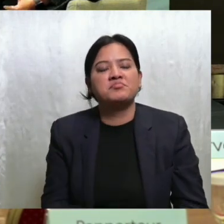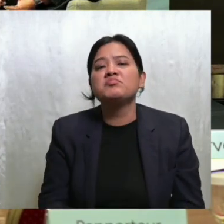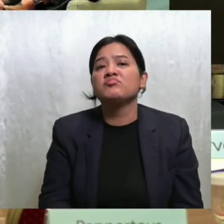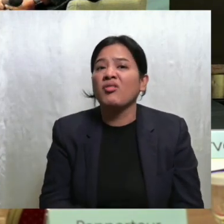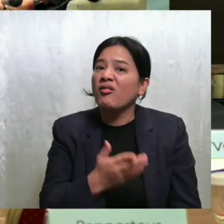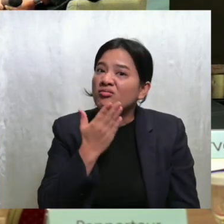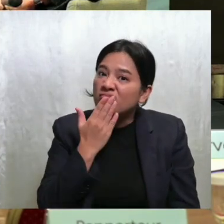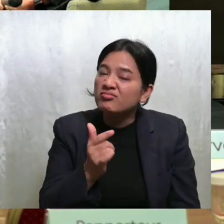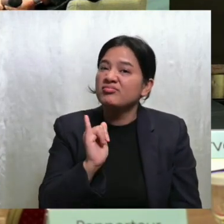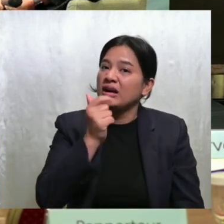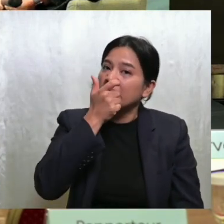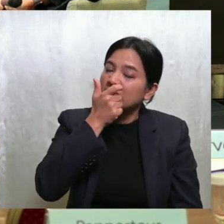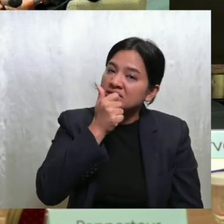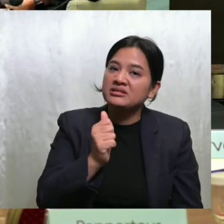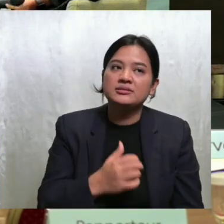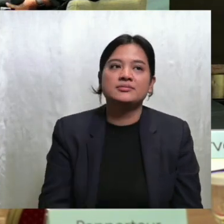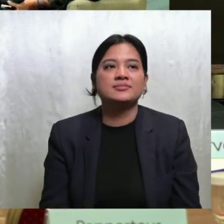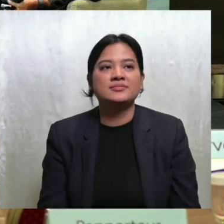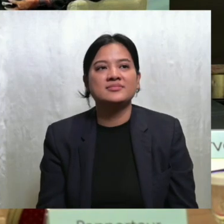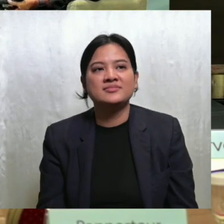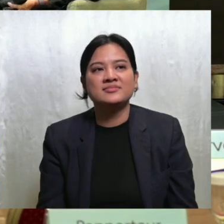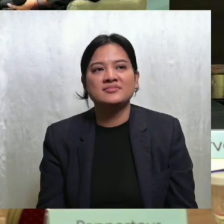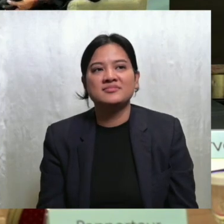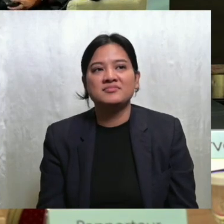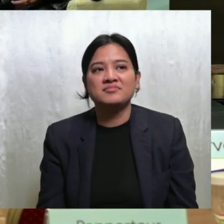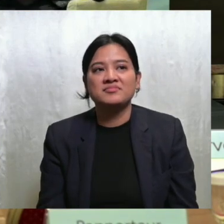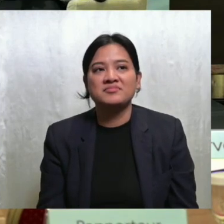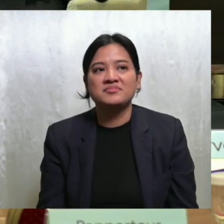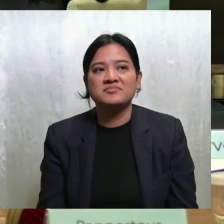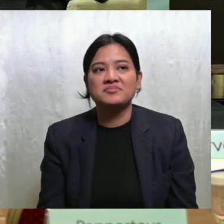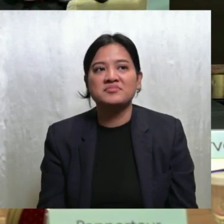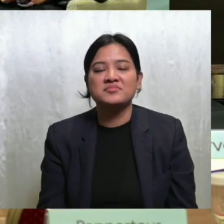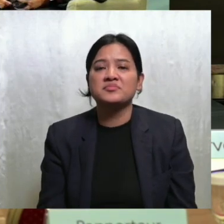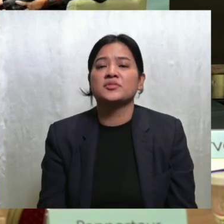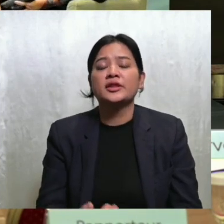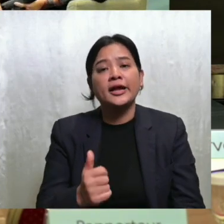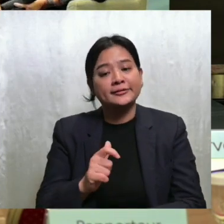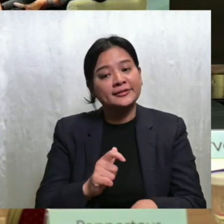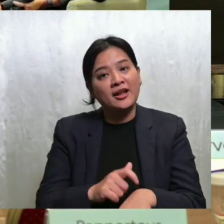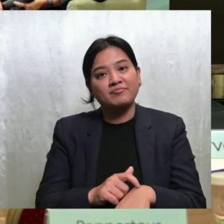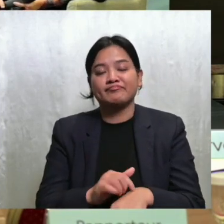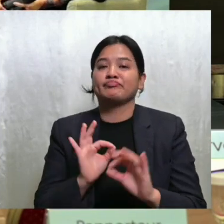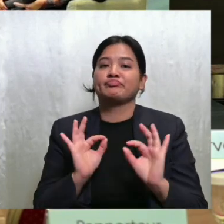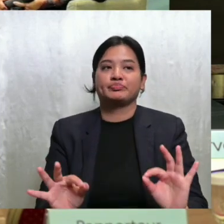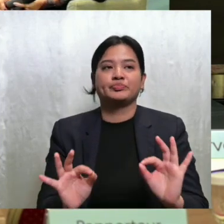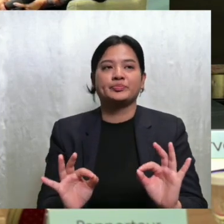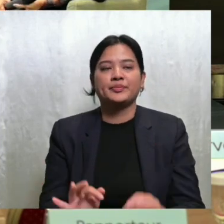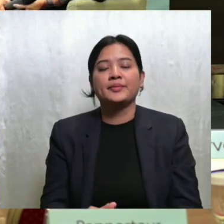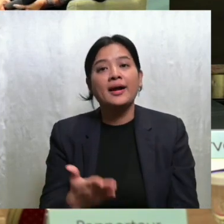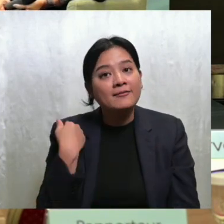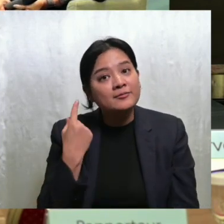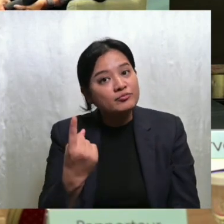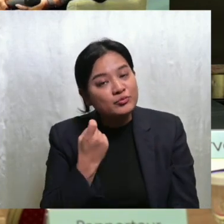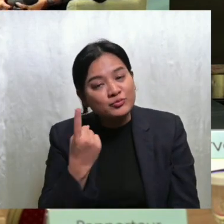of time left for us to start. We're going to start by having a little reflection session within the panel to kind of bridge